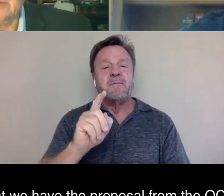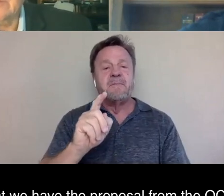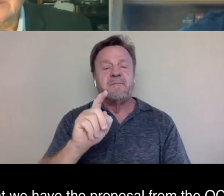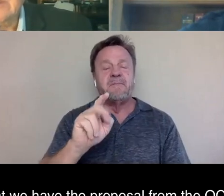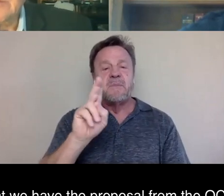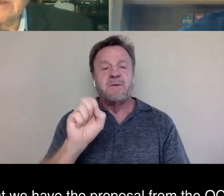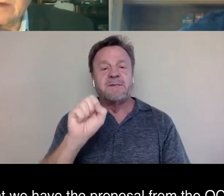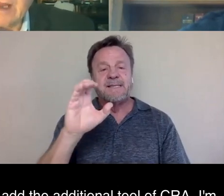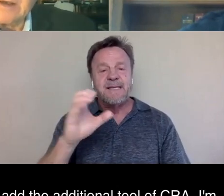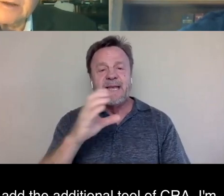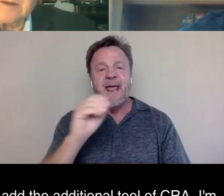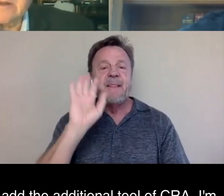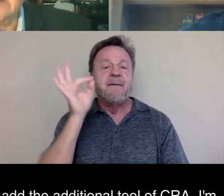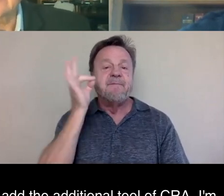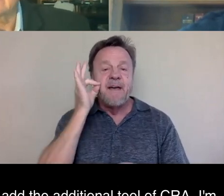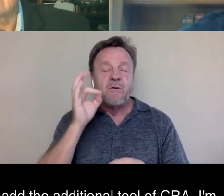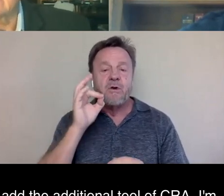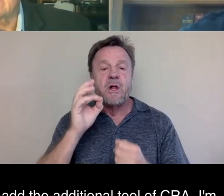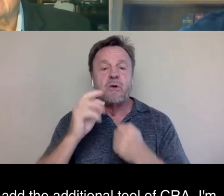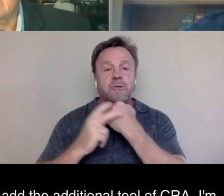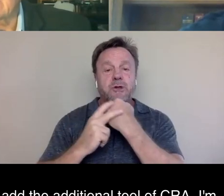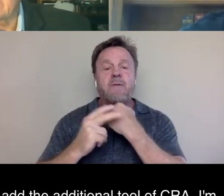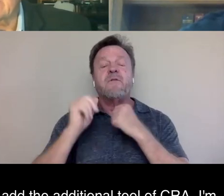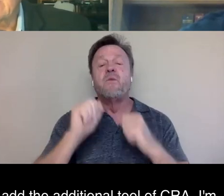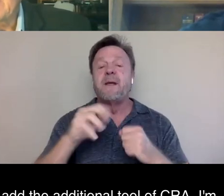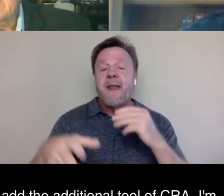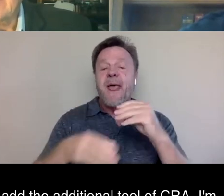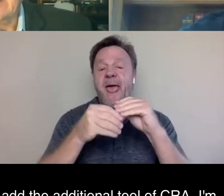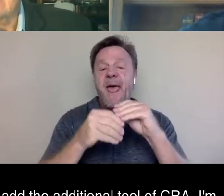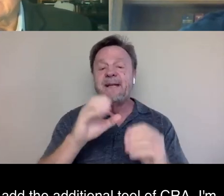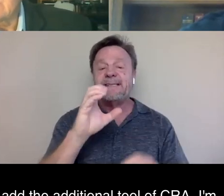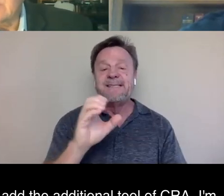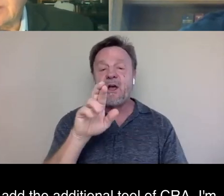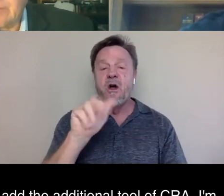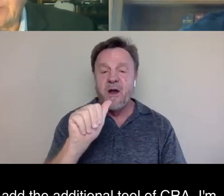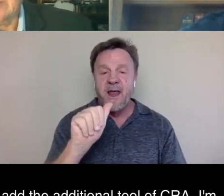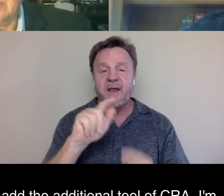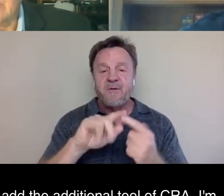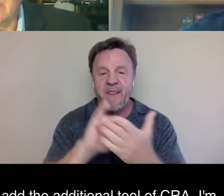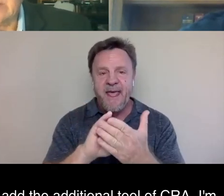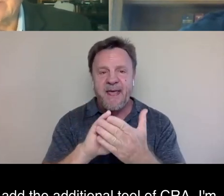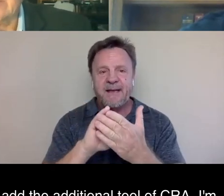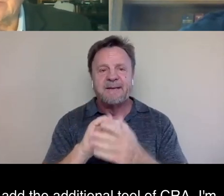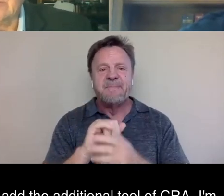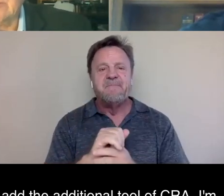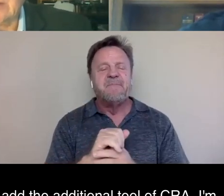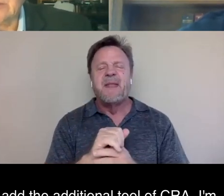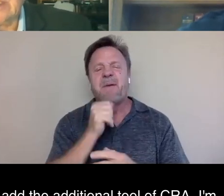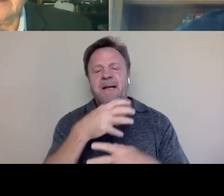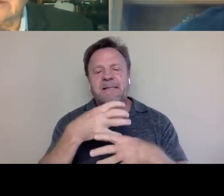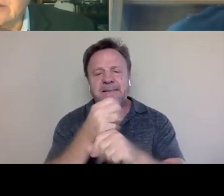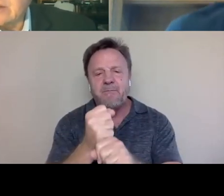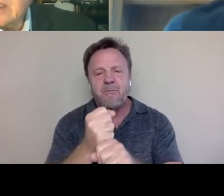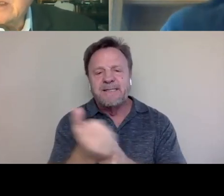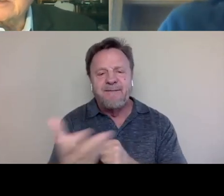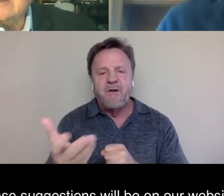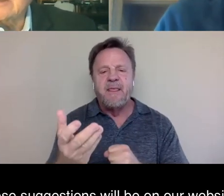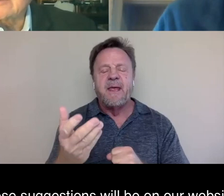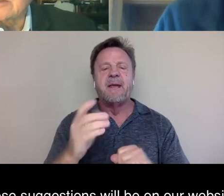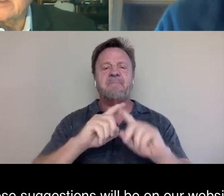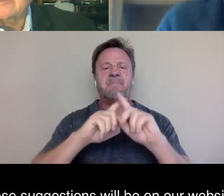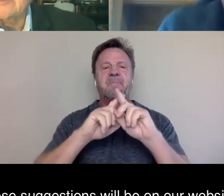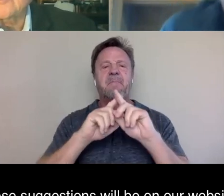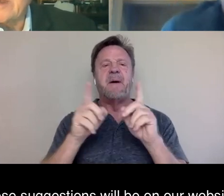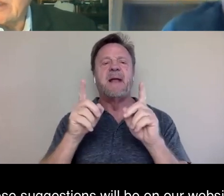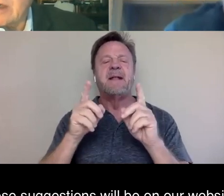Federal Reserve, we can add the additional tool of CRA. I'm not going to summarize everything Michael said.